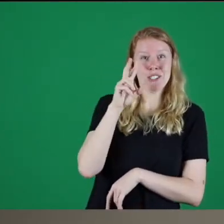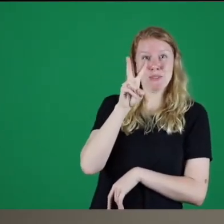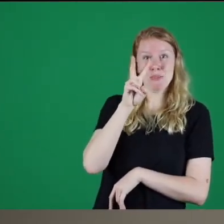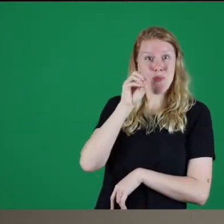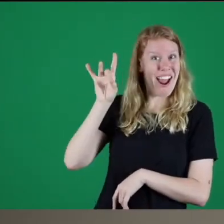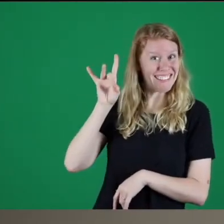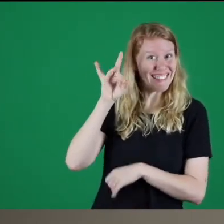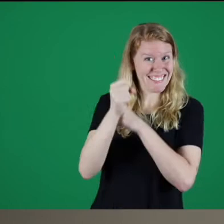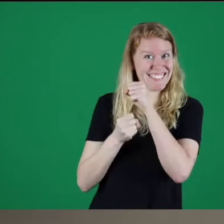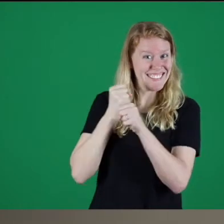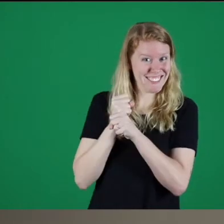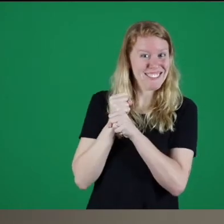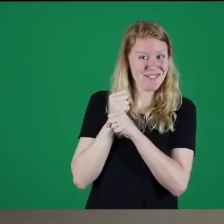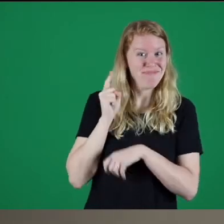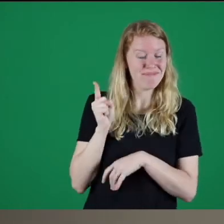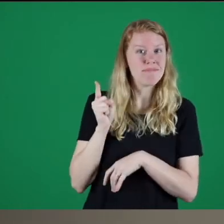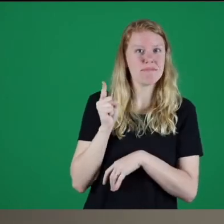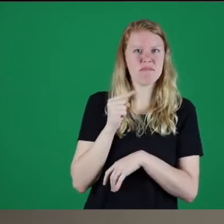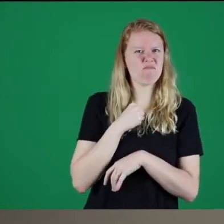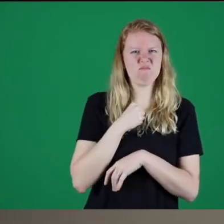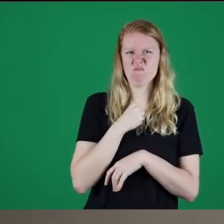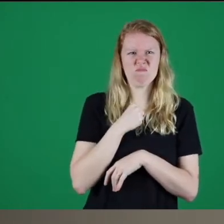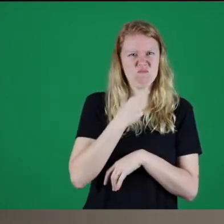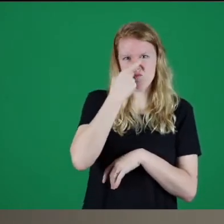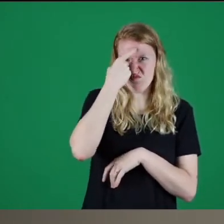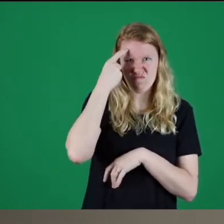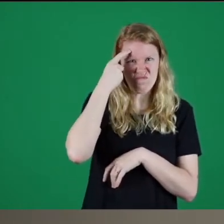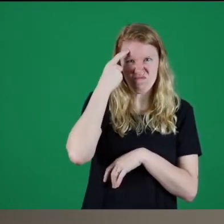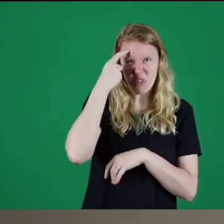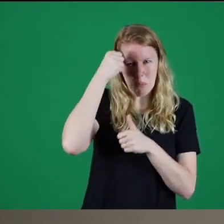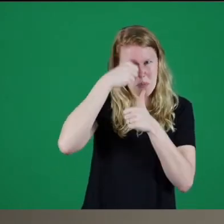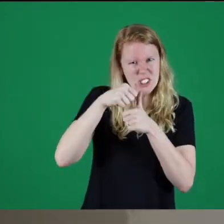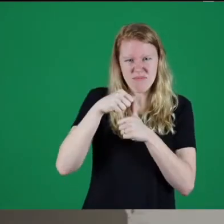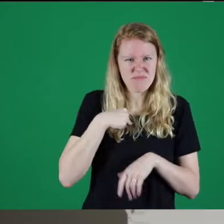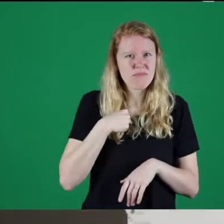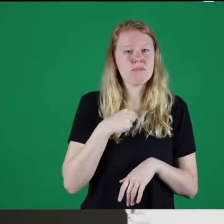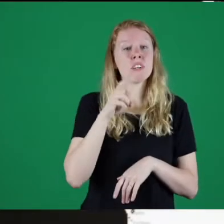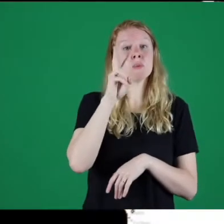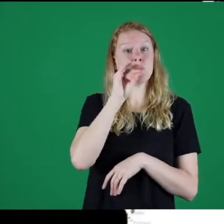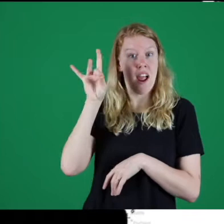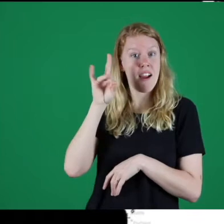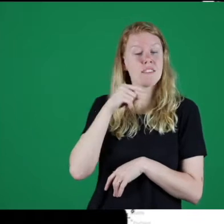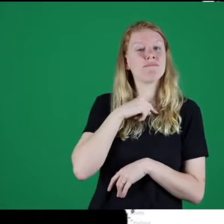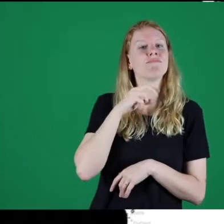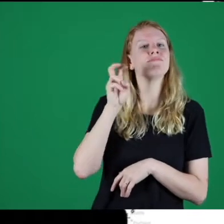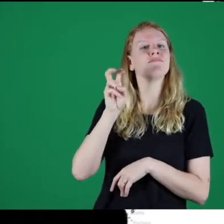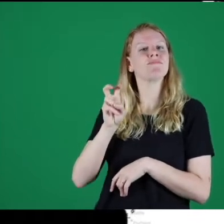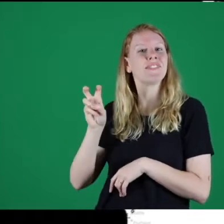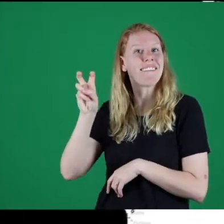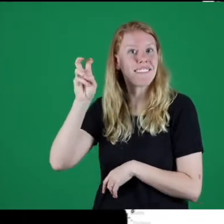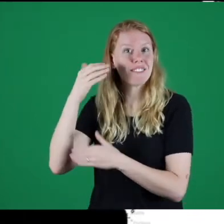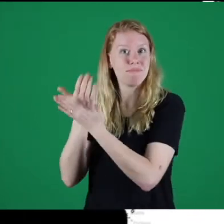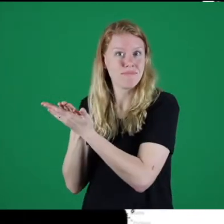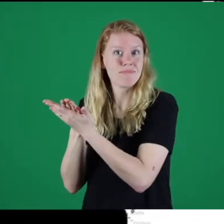2008. Oh, I never will forget this. In 2008, I had traveled to the country of Mali, West Africa.